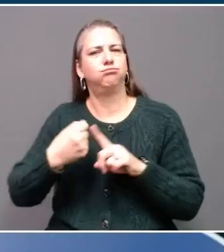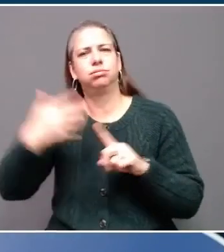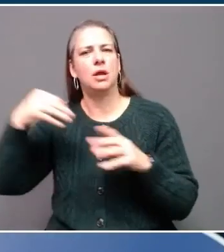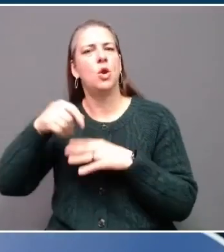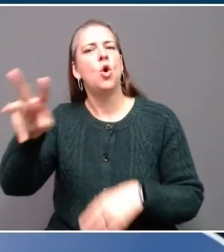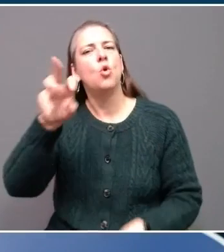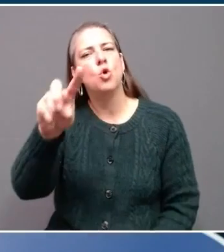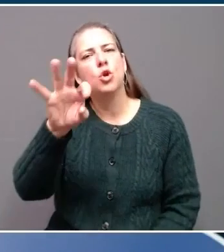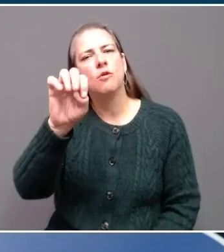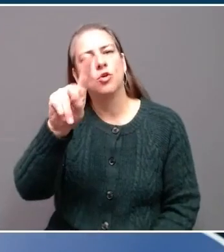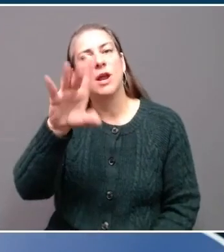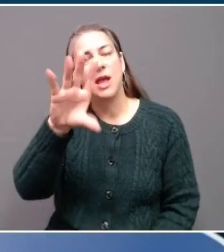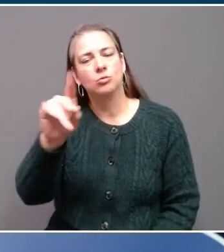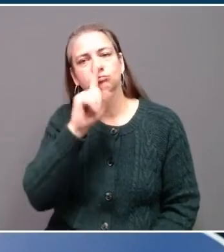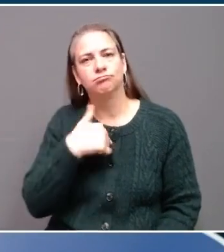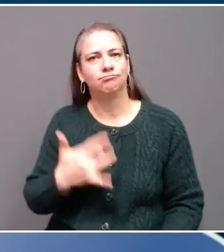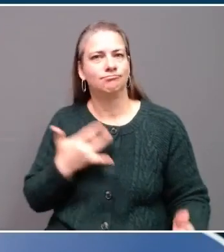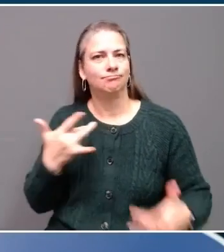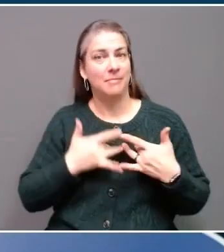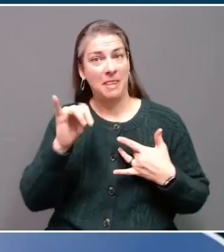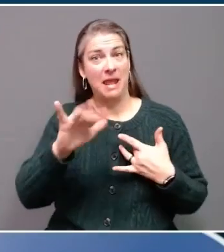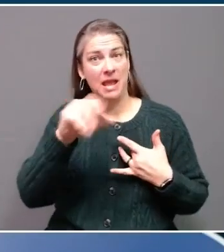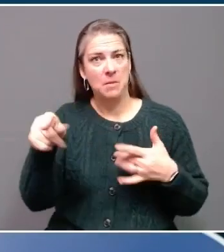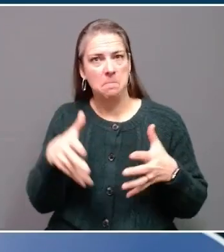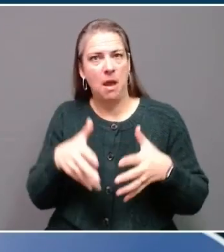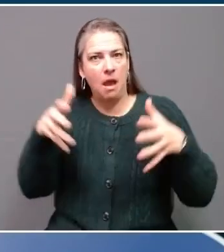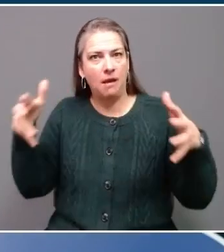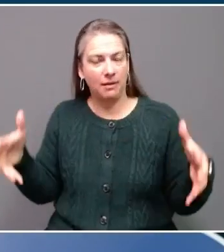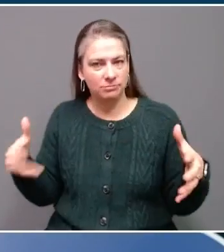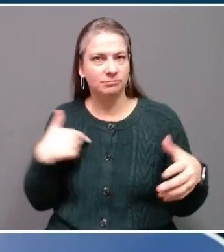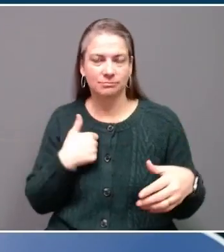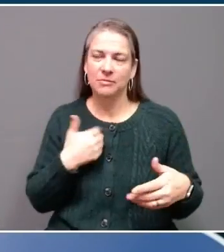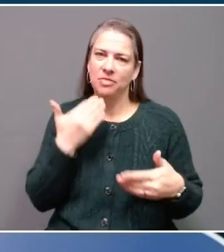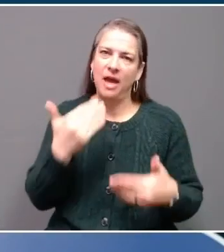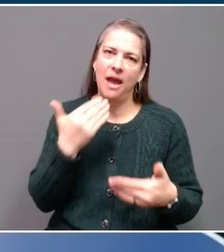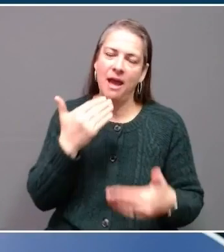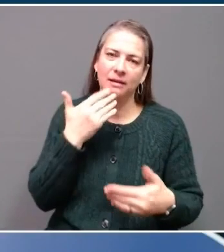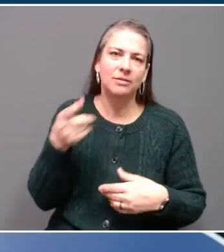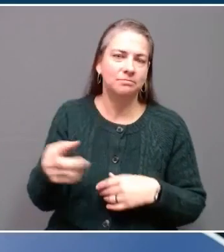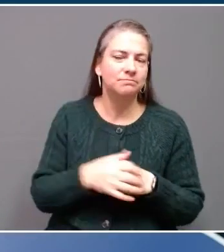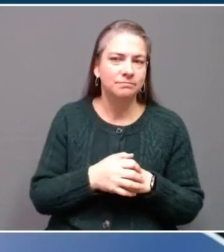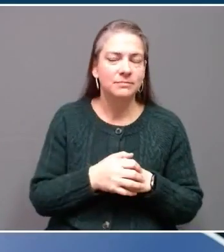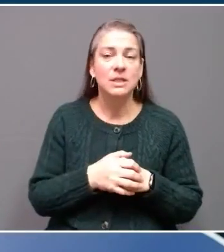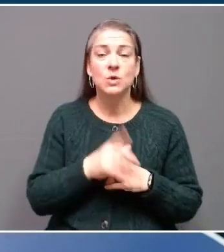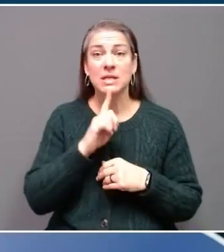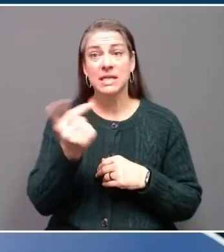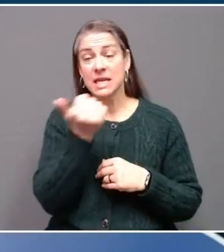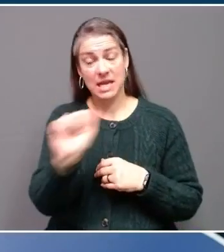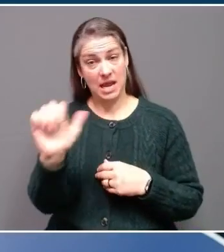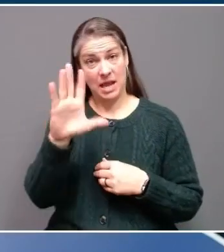this company continue to grow. I'd like to thank them for their expansion. And anytime an existing company in